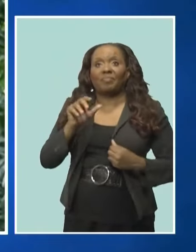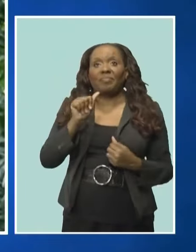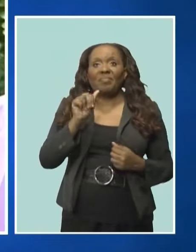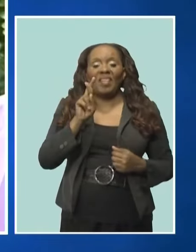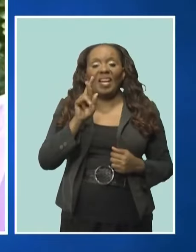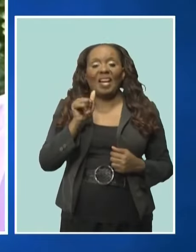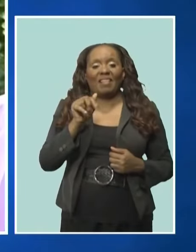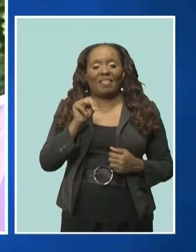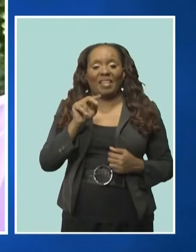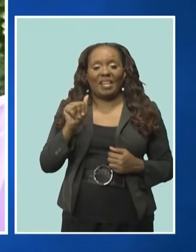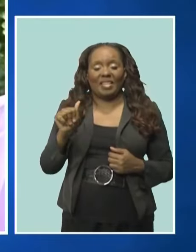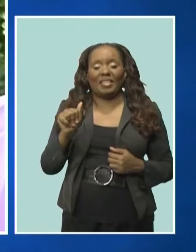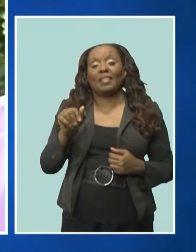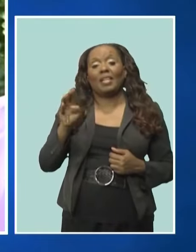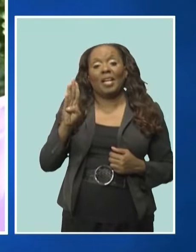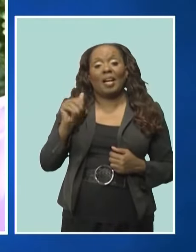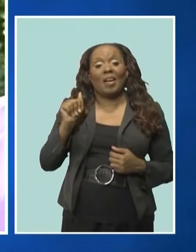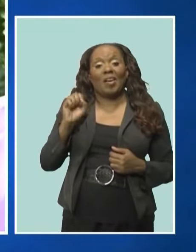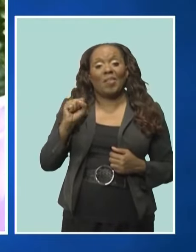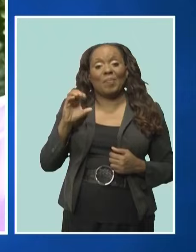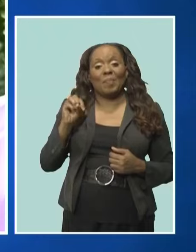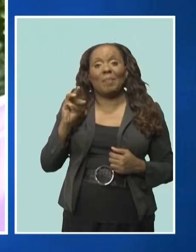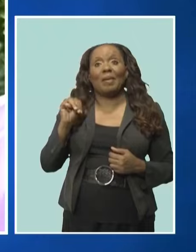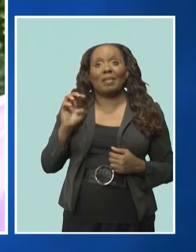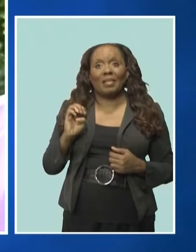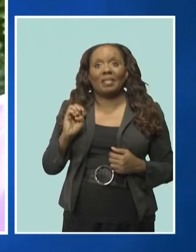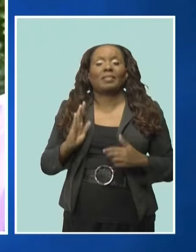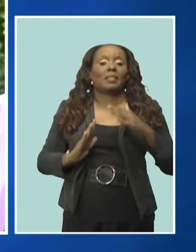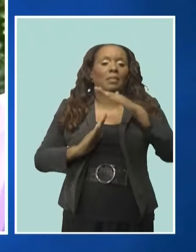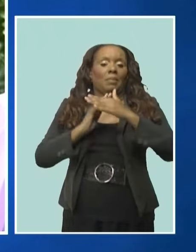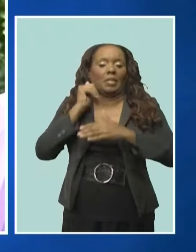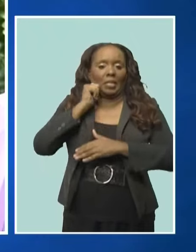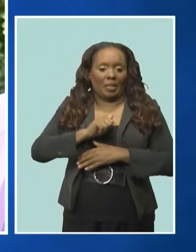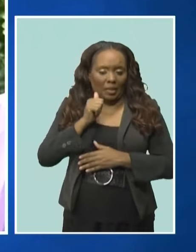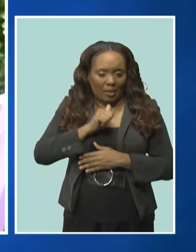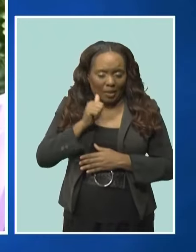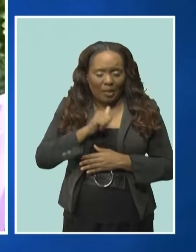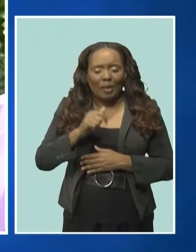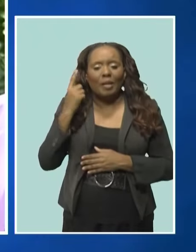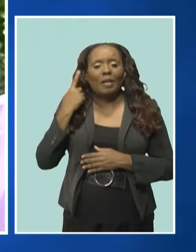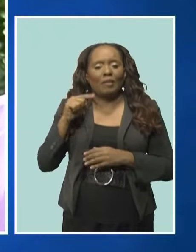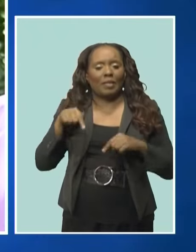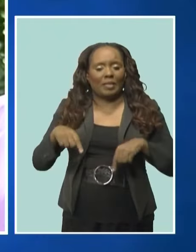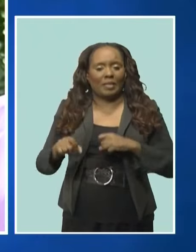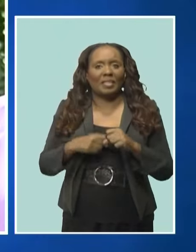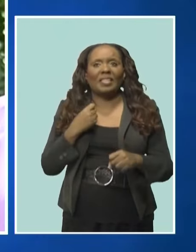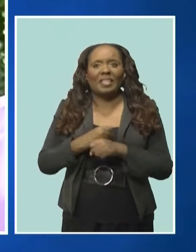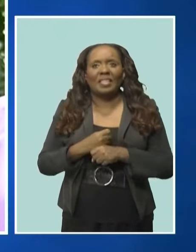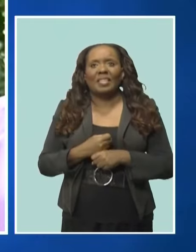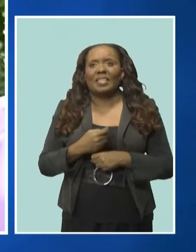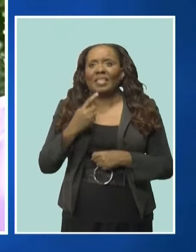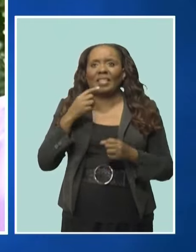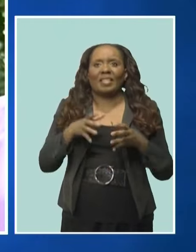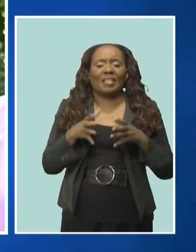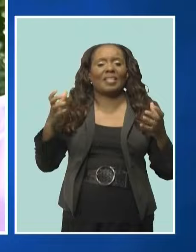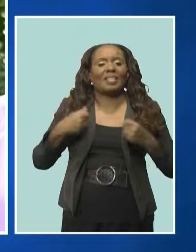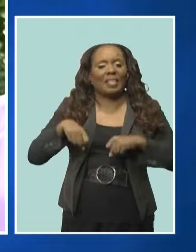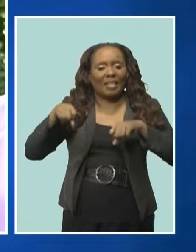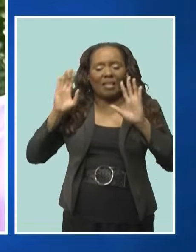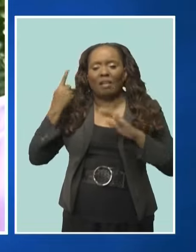one of the 2 top performers in this year's 11 Plus exam. talking about the sacrifices she made